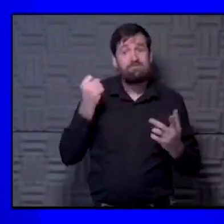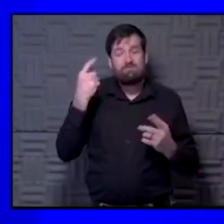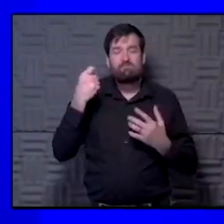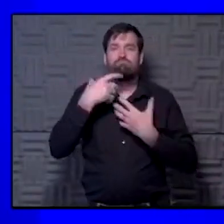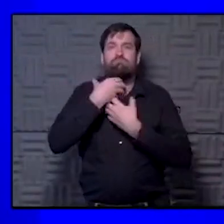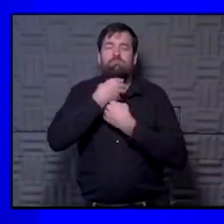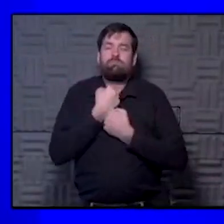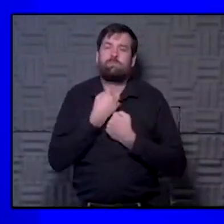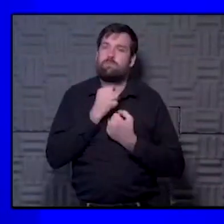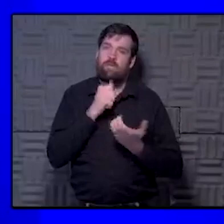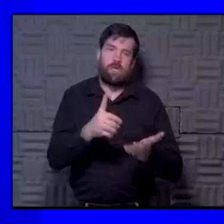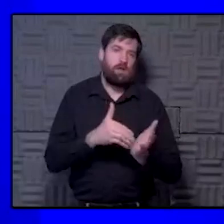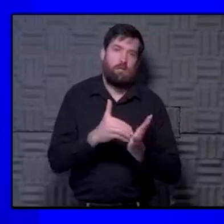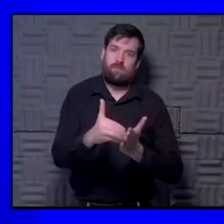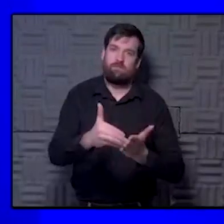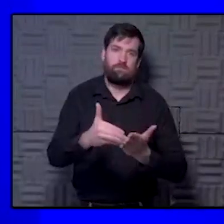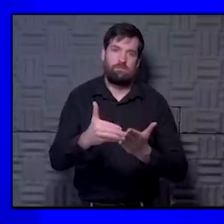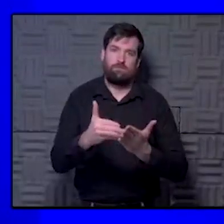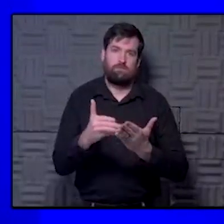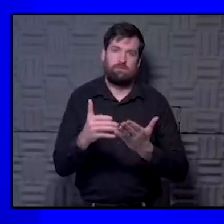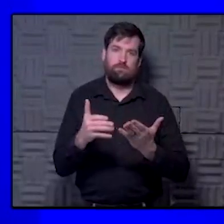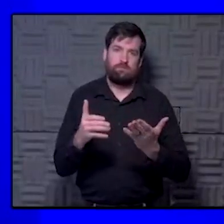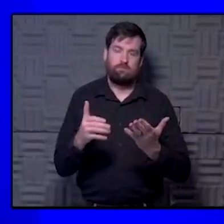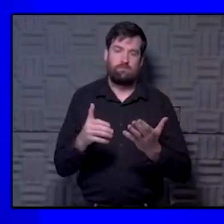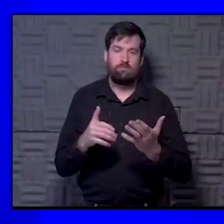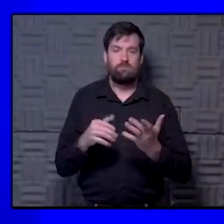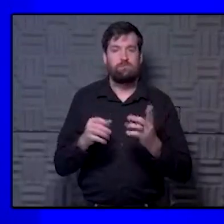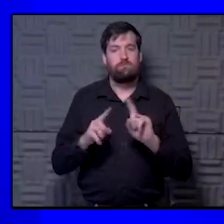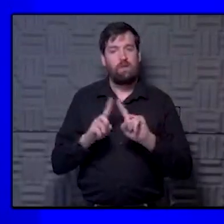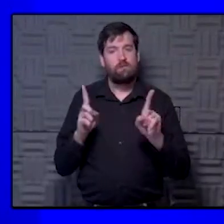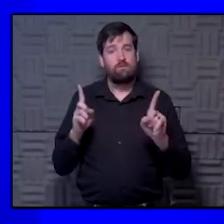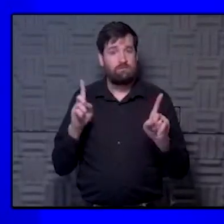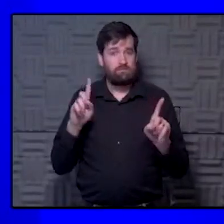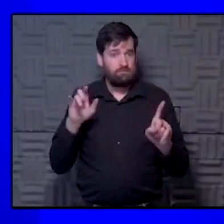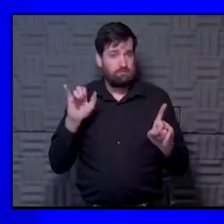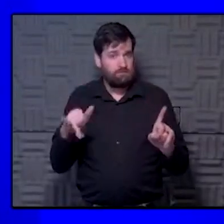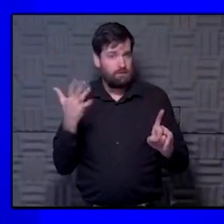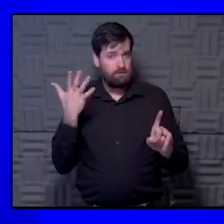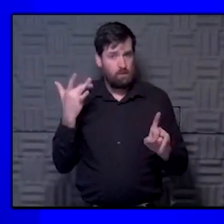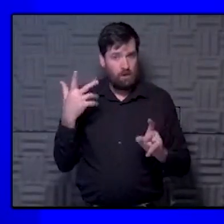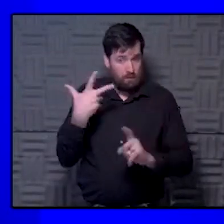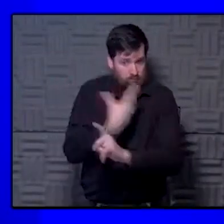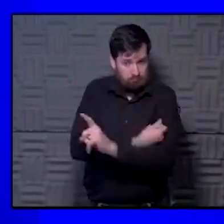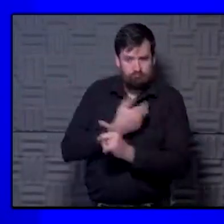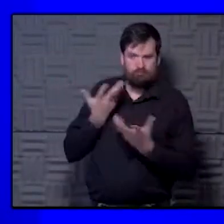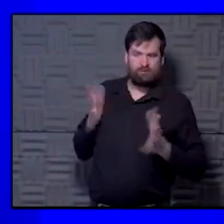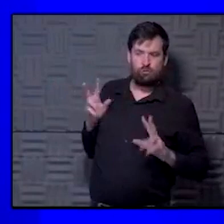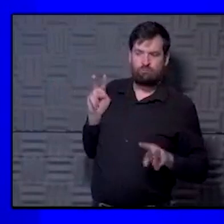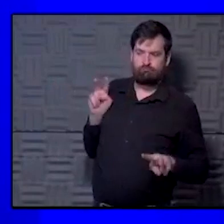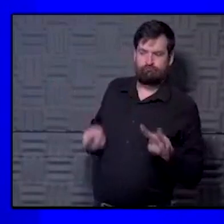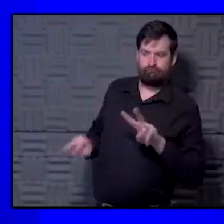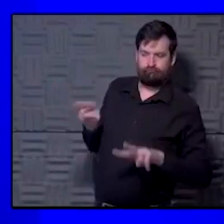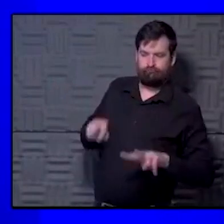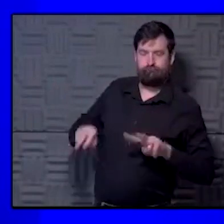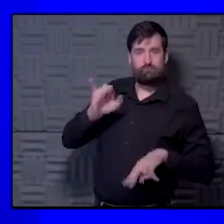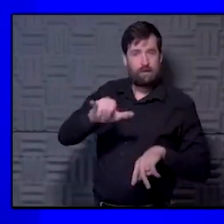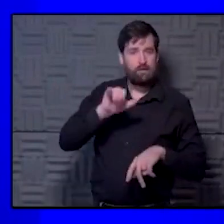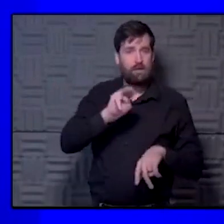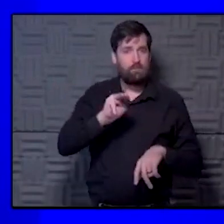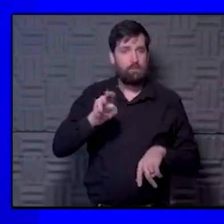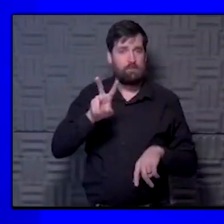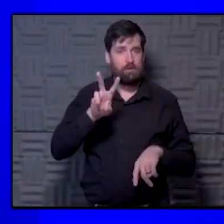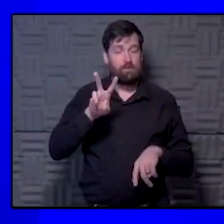is very uncommon with this vaccine. But, that's why we watch people after it. In fact, in that MMWR